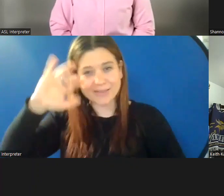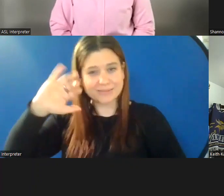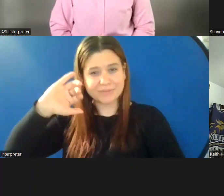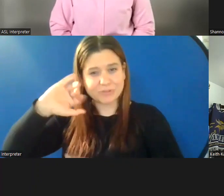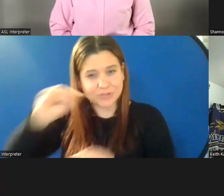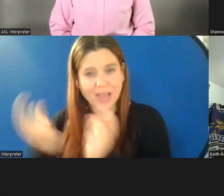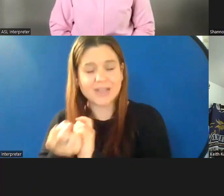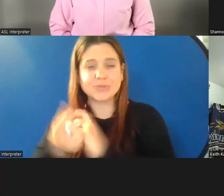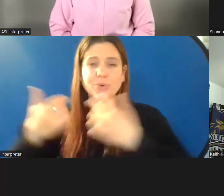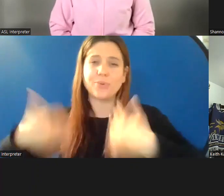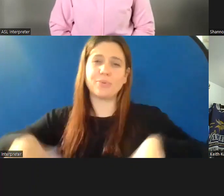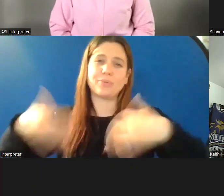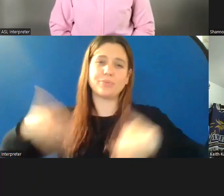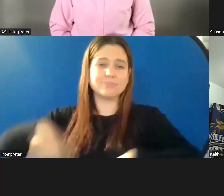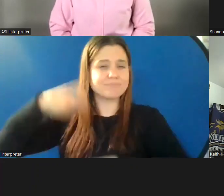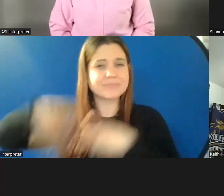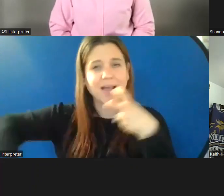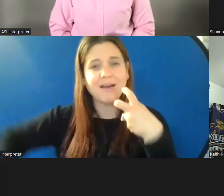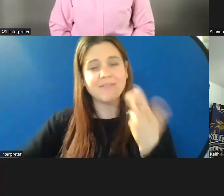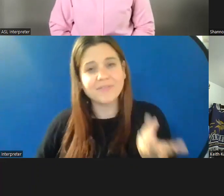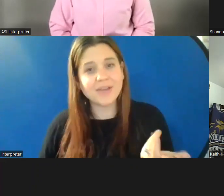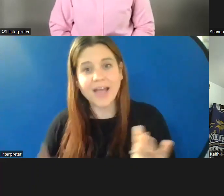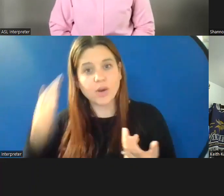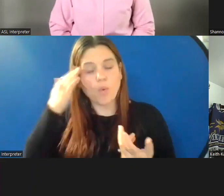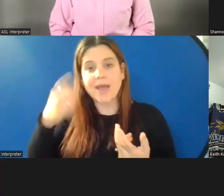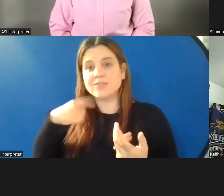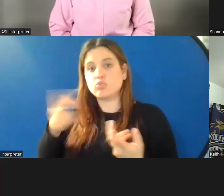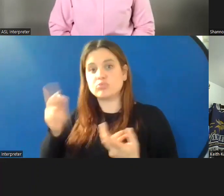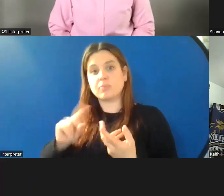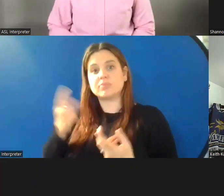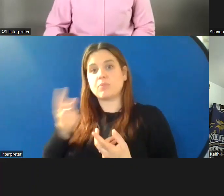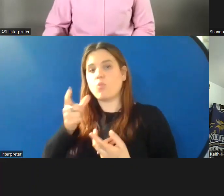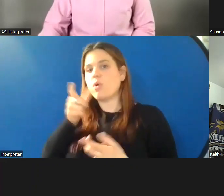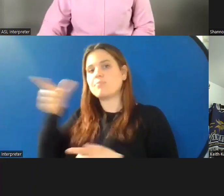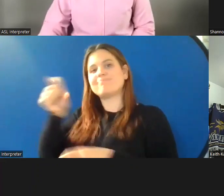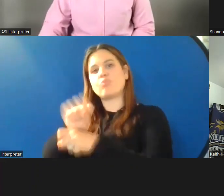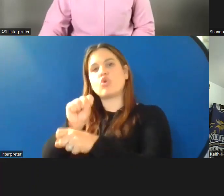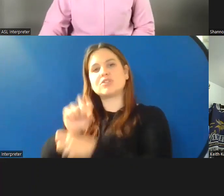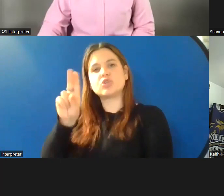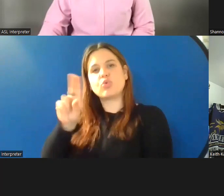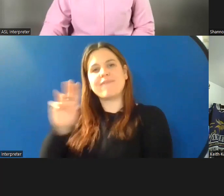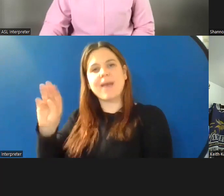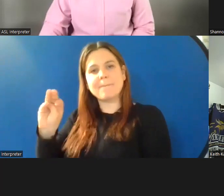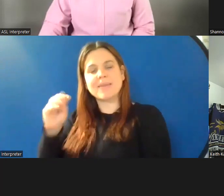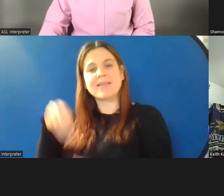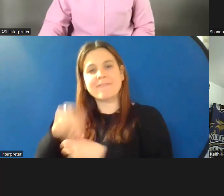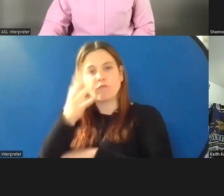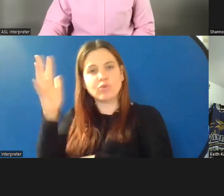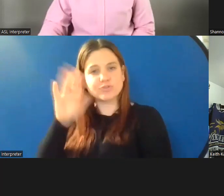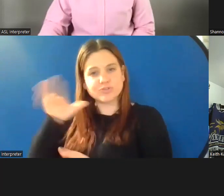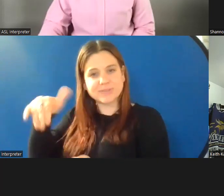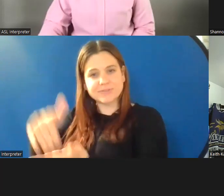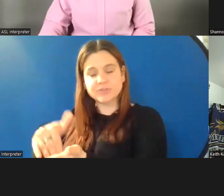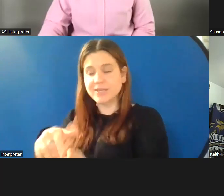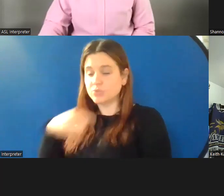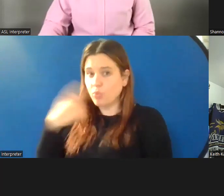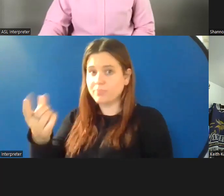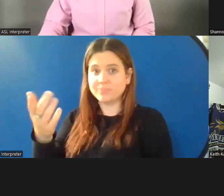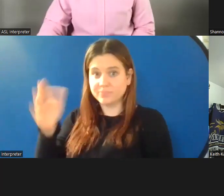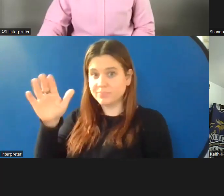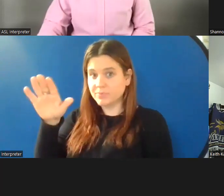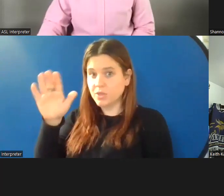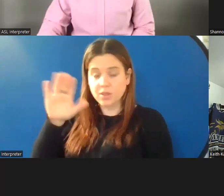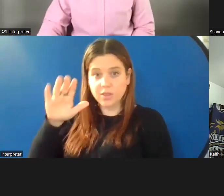told somebody at the Cloquet Forestry Center that works at the U of M, the whole idea of adaptive management, adaptive